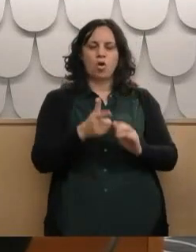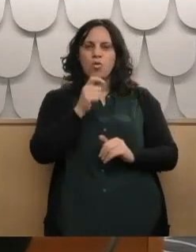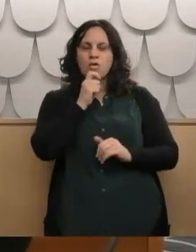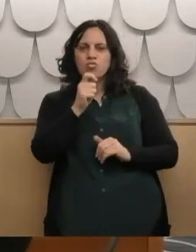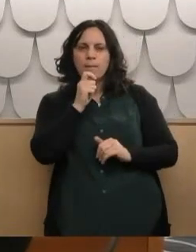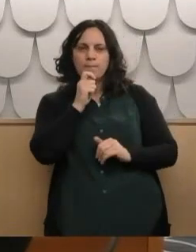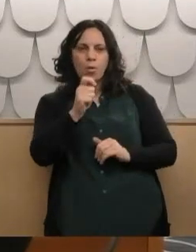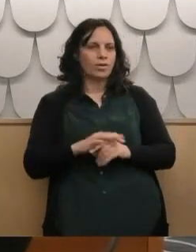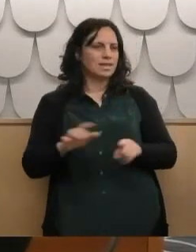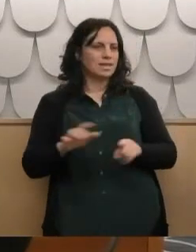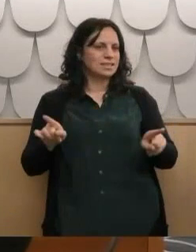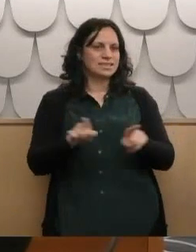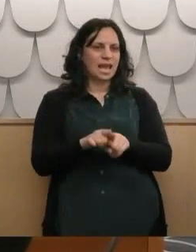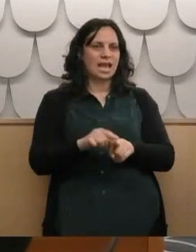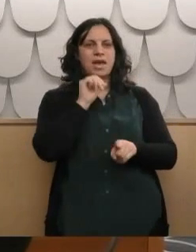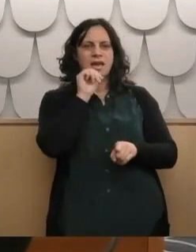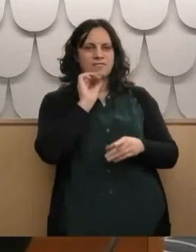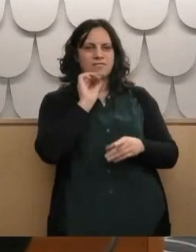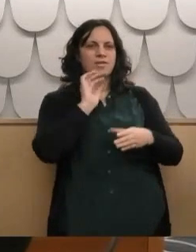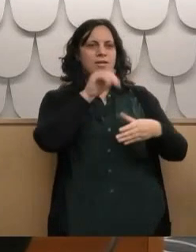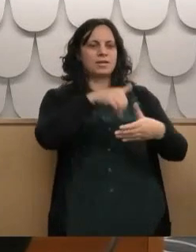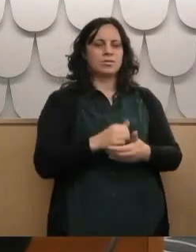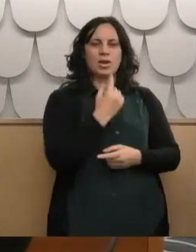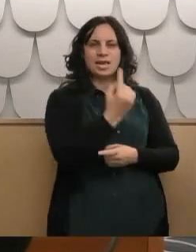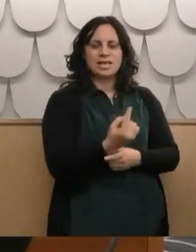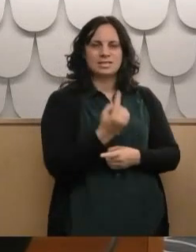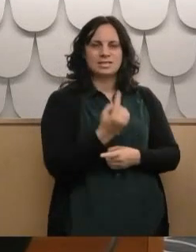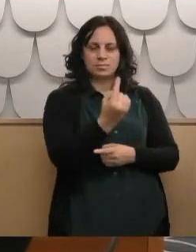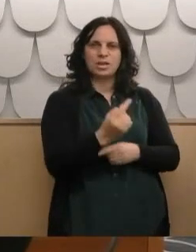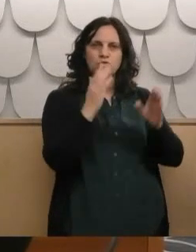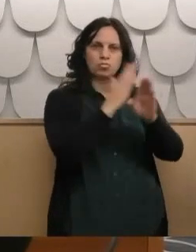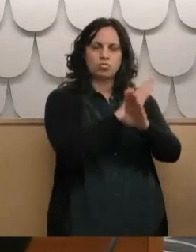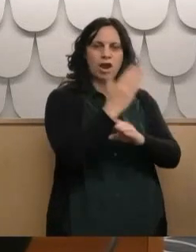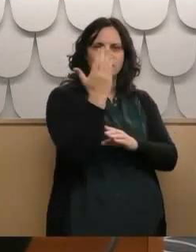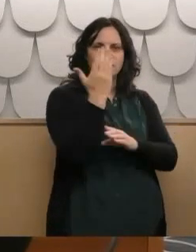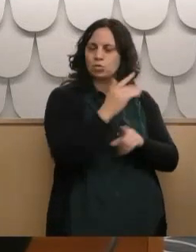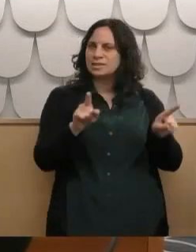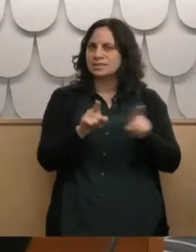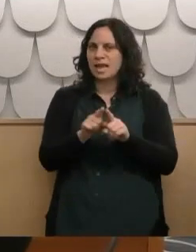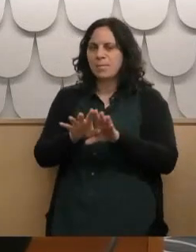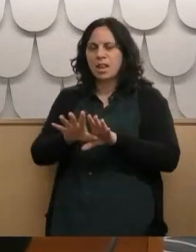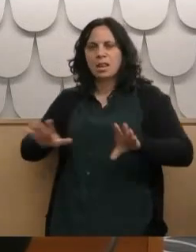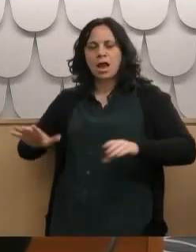schools as there is to children in state schools.